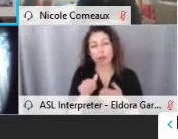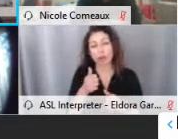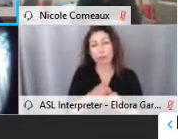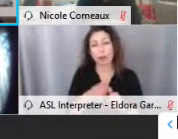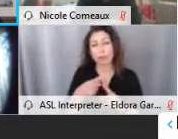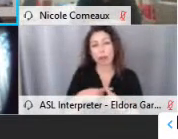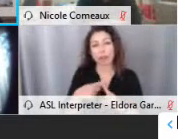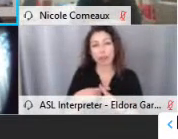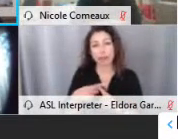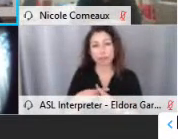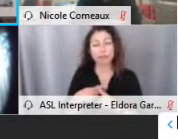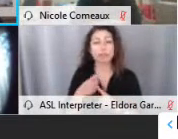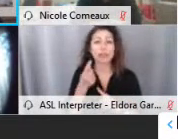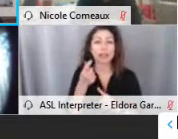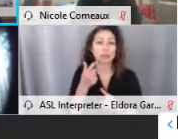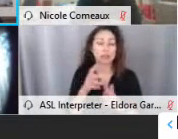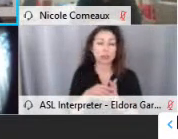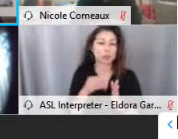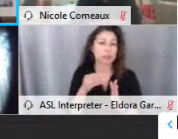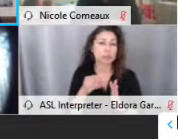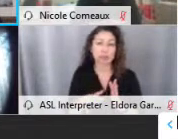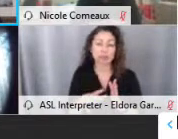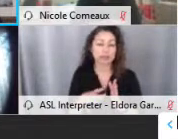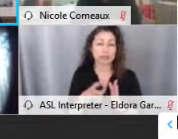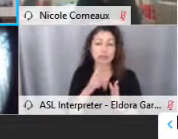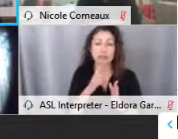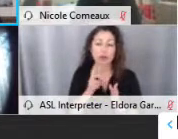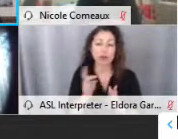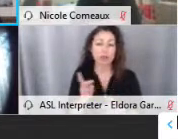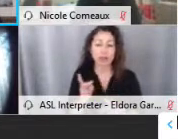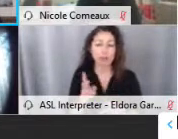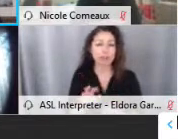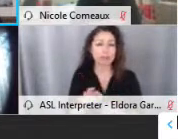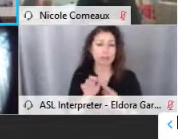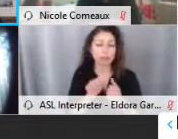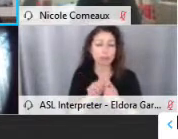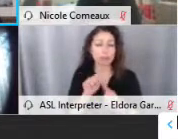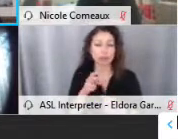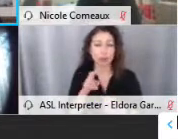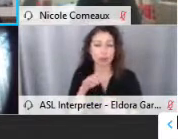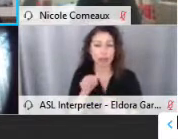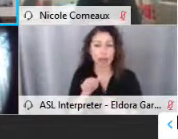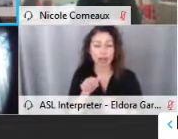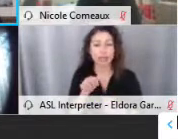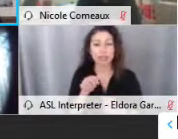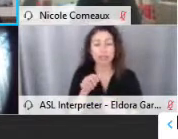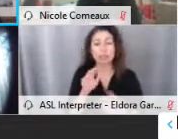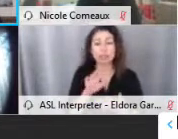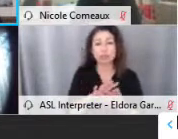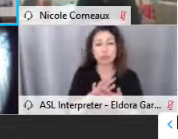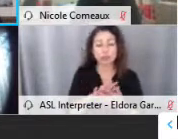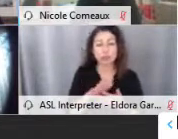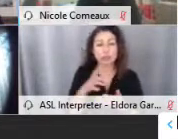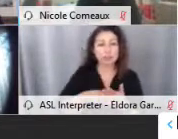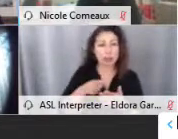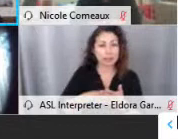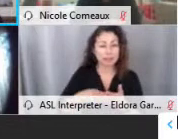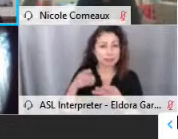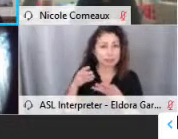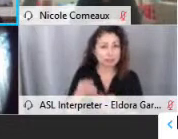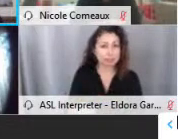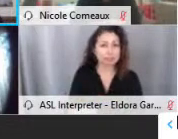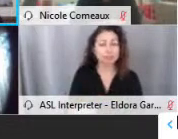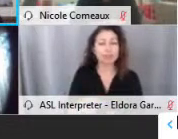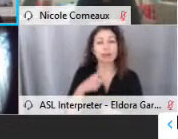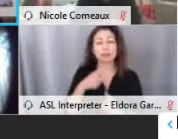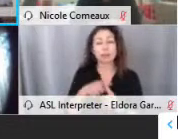month. It's a little bit too expensive for them, especially with Sophia's school expenses. So they